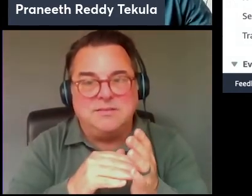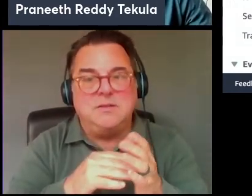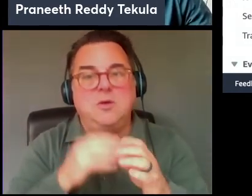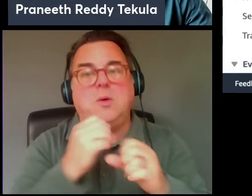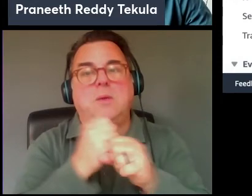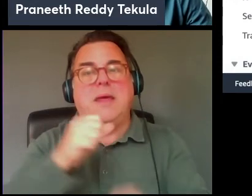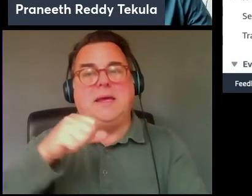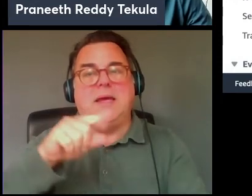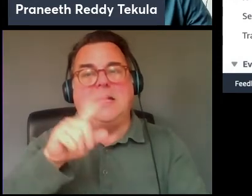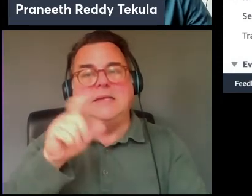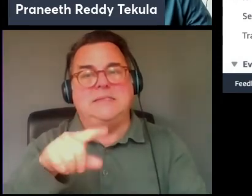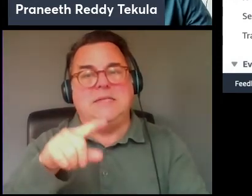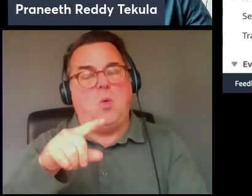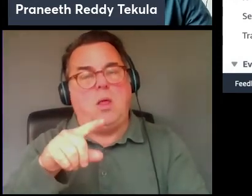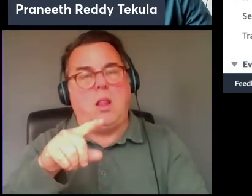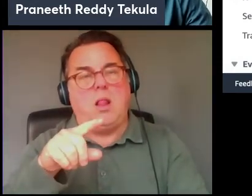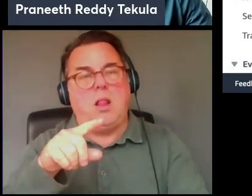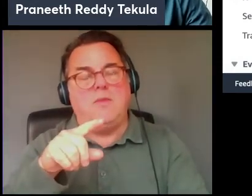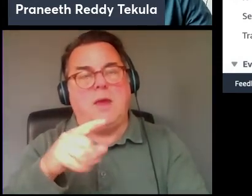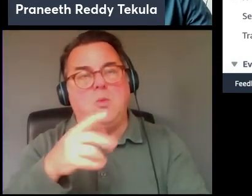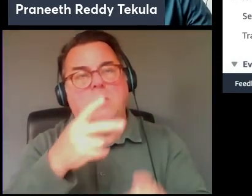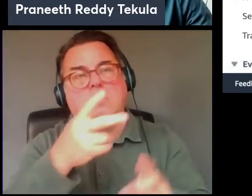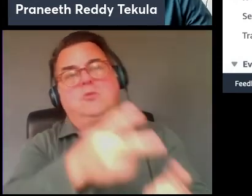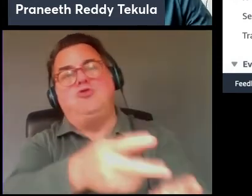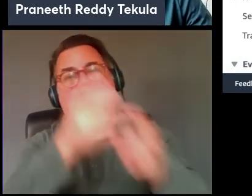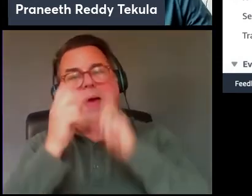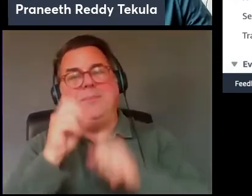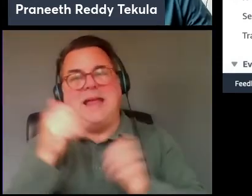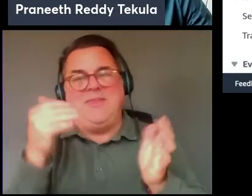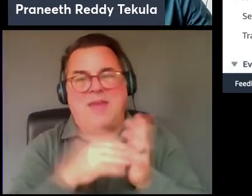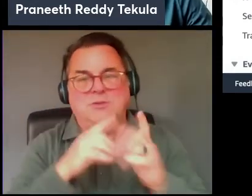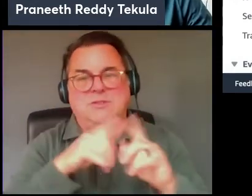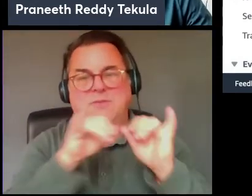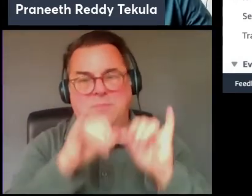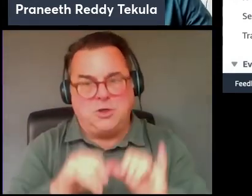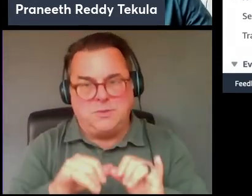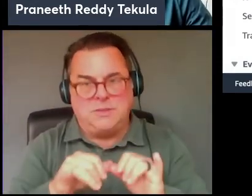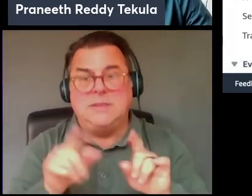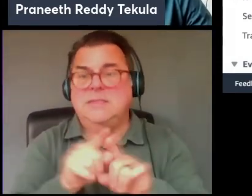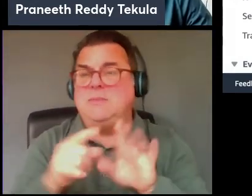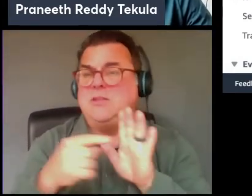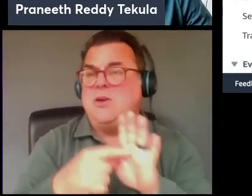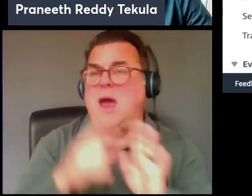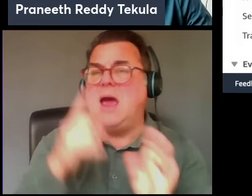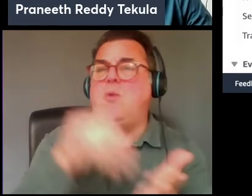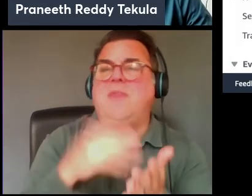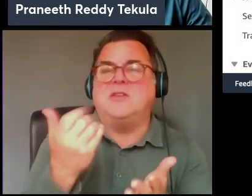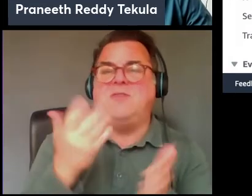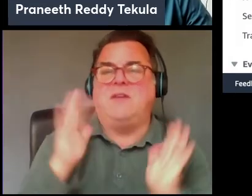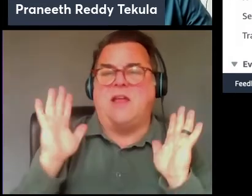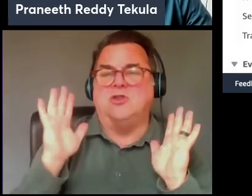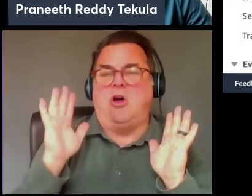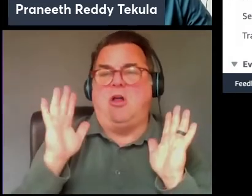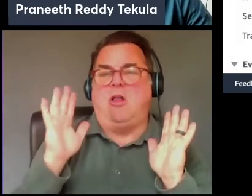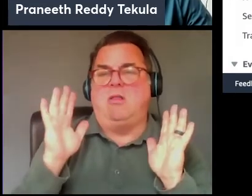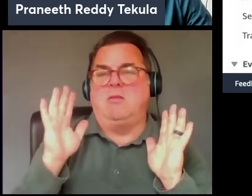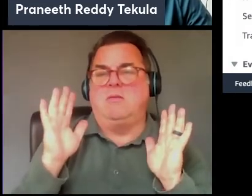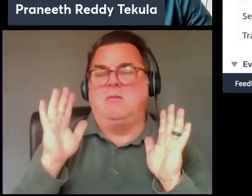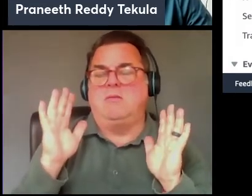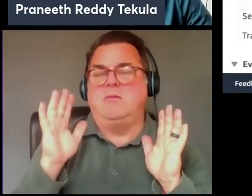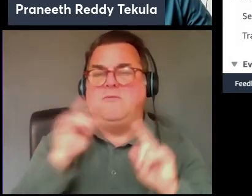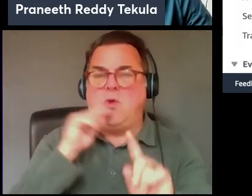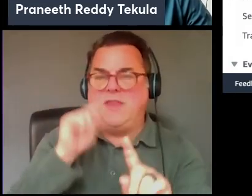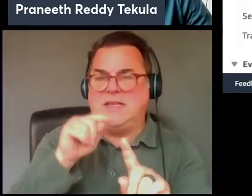can grab 10,000 metrics that are available. As I showed you, I only have 1,500 metrics Hmm. on my account.